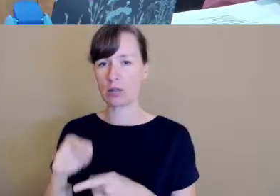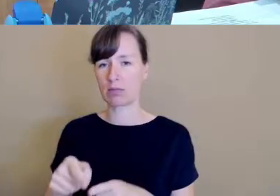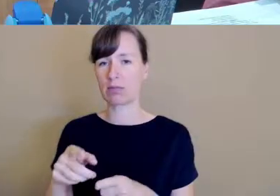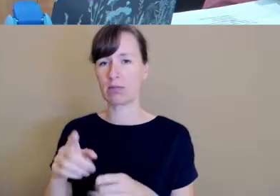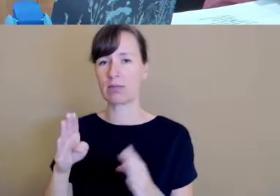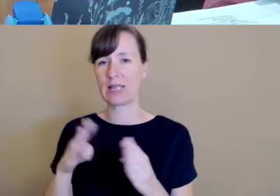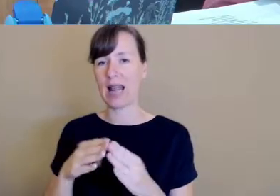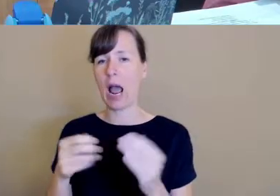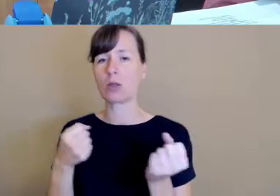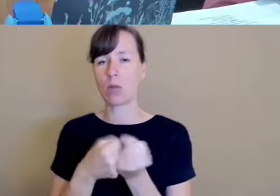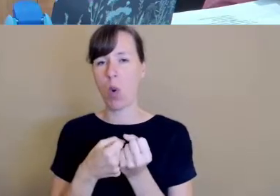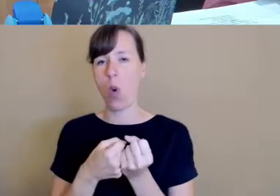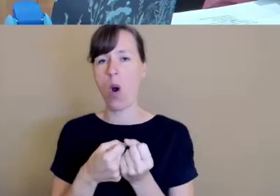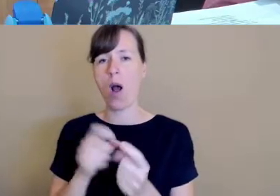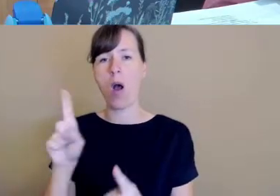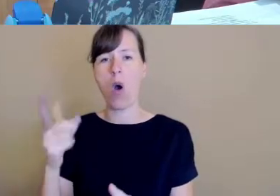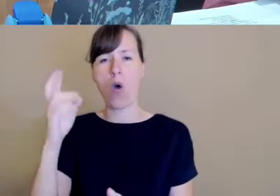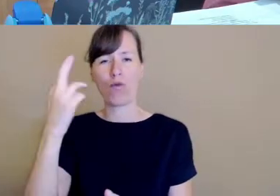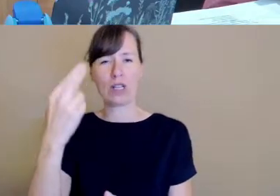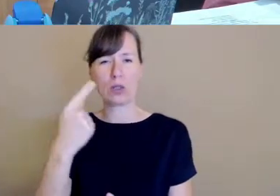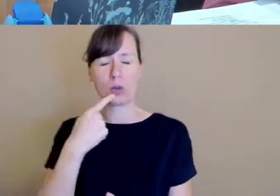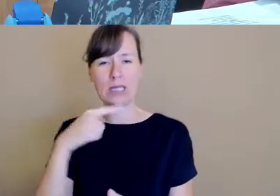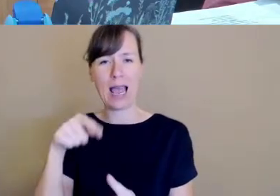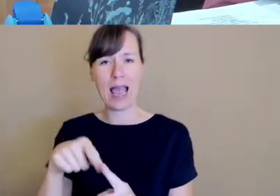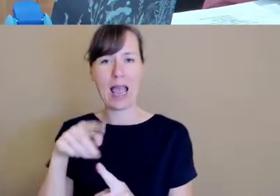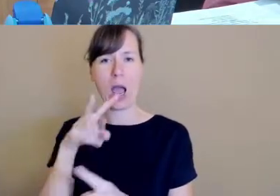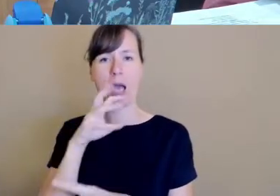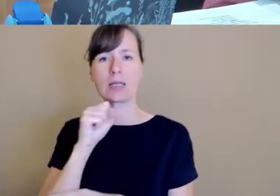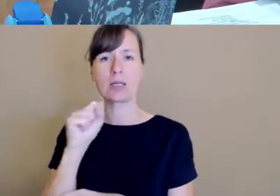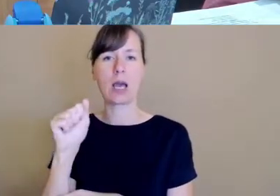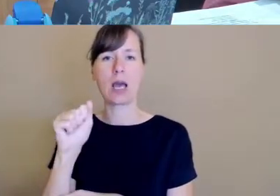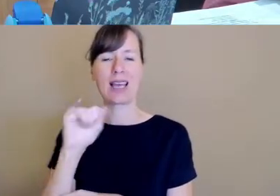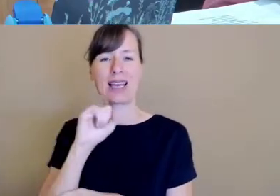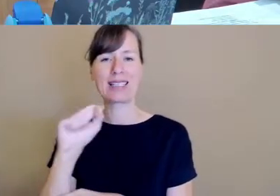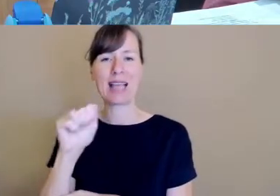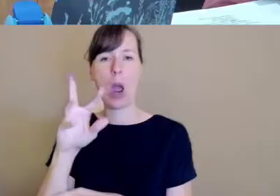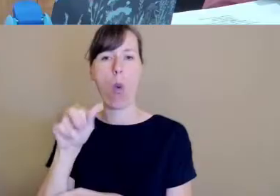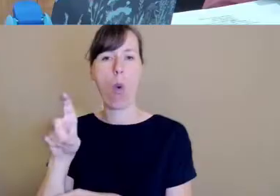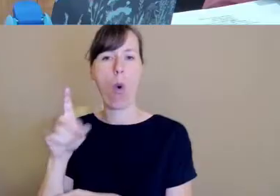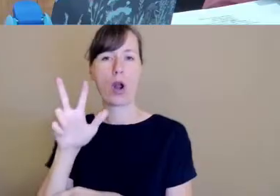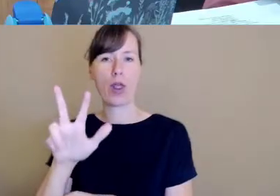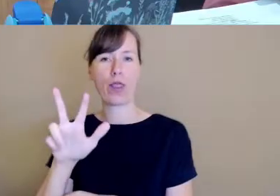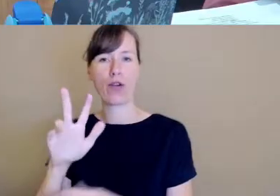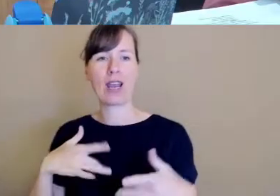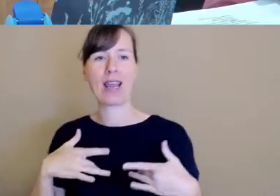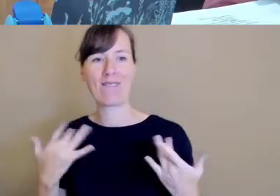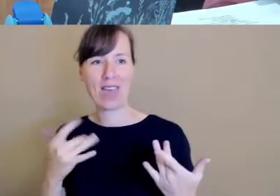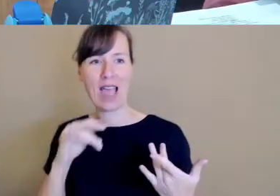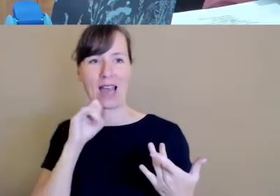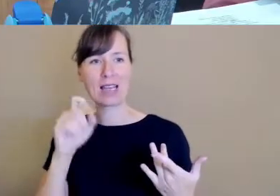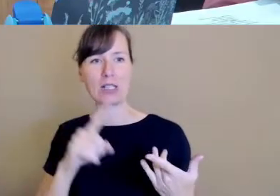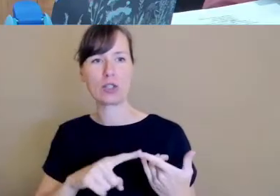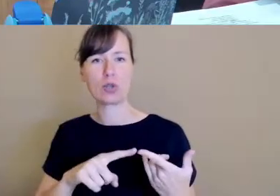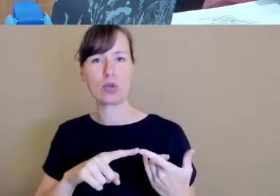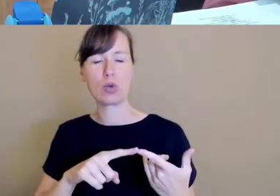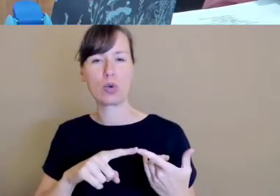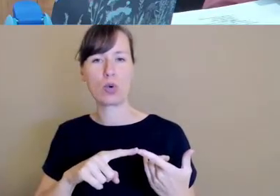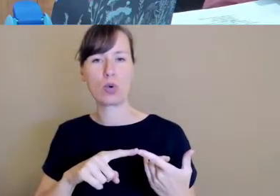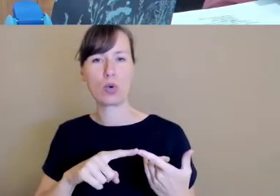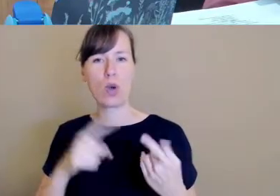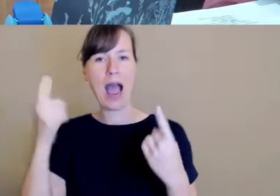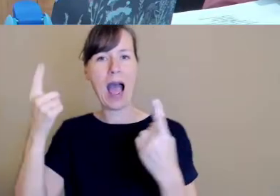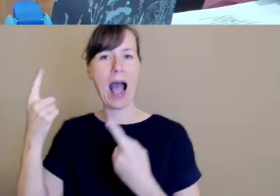reason to say that that is a Ward 3 event is to highlight myself as council member of Ward